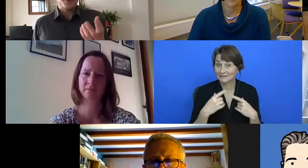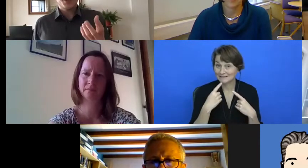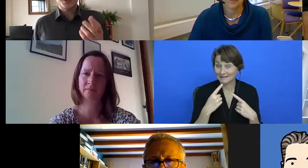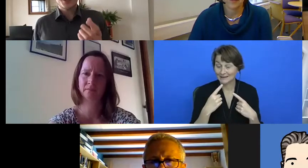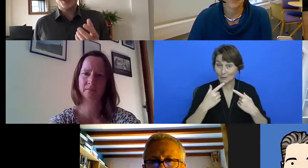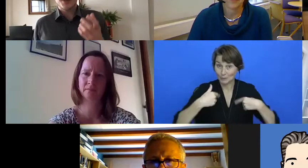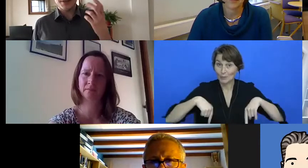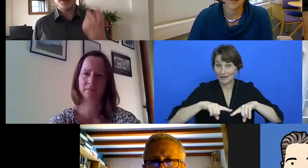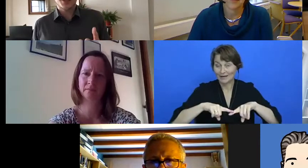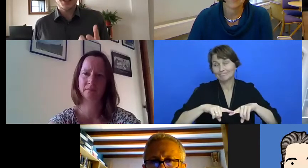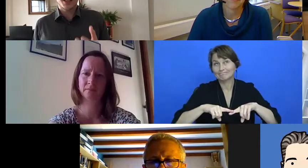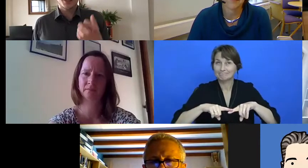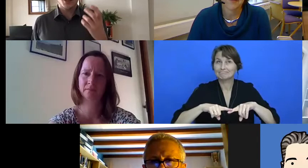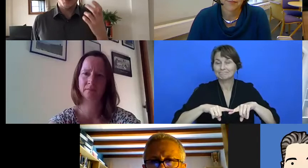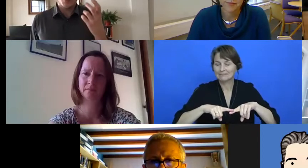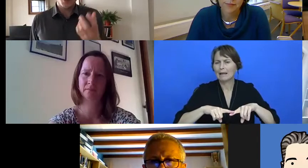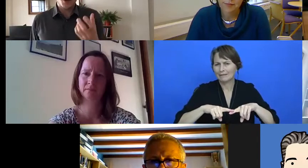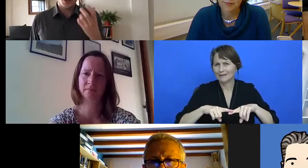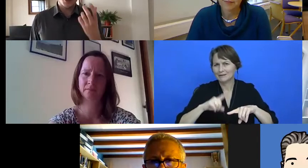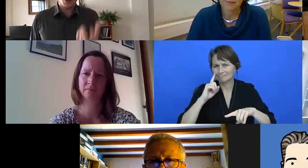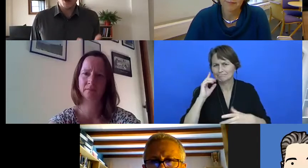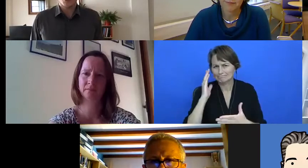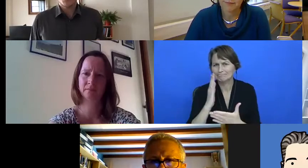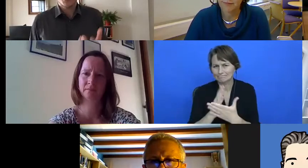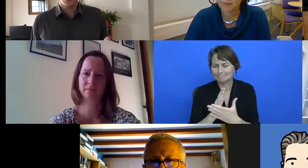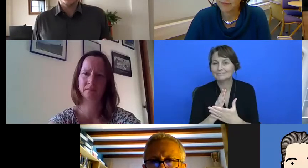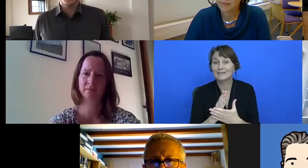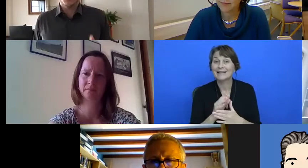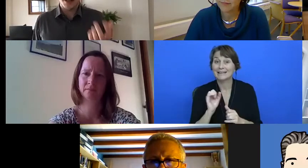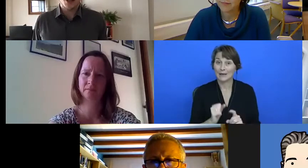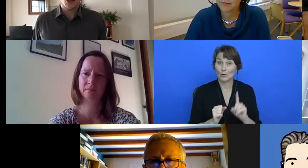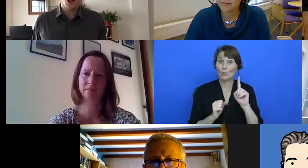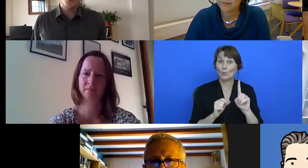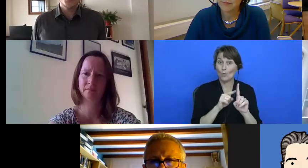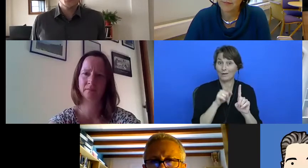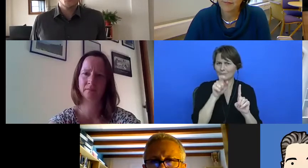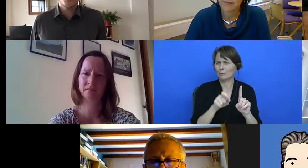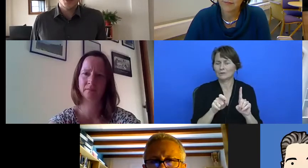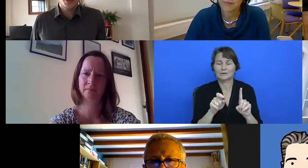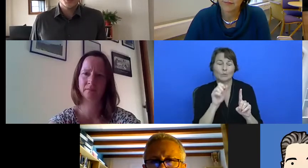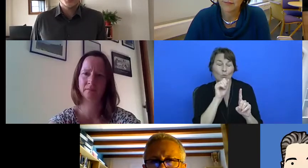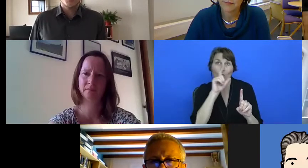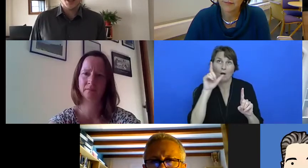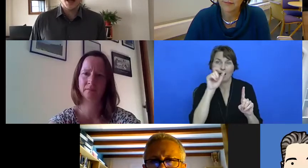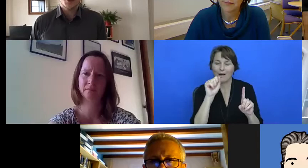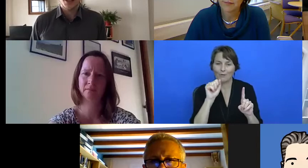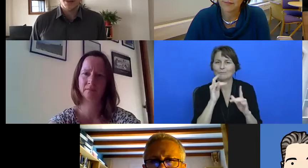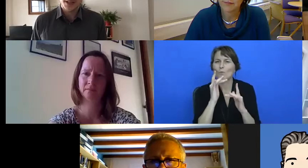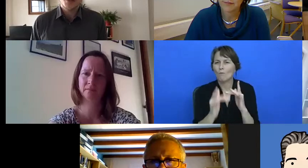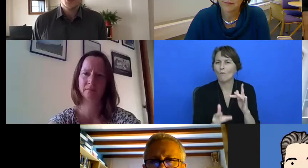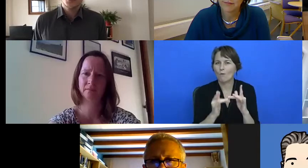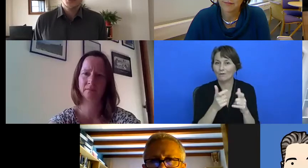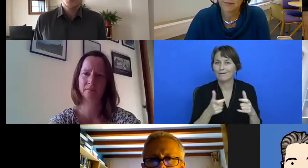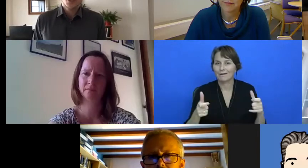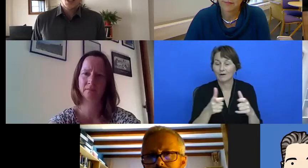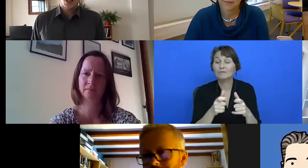while I think it's definitely the case that you can only be one person and run an amazing digital conference, we were lucky that we were helped by an events